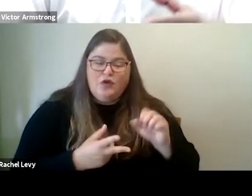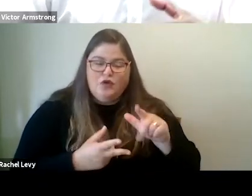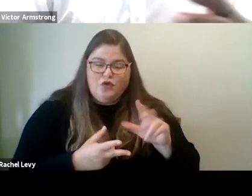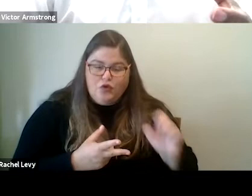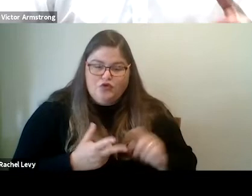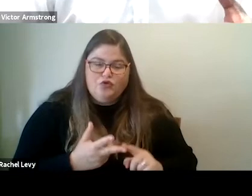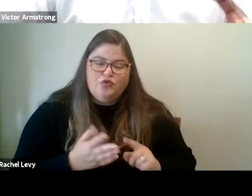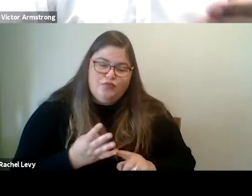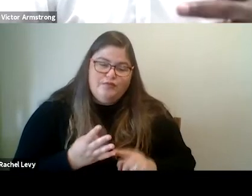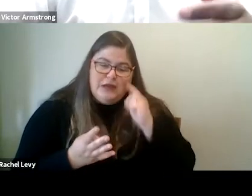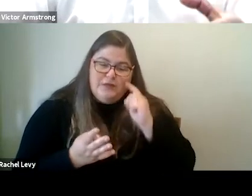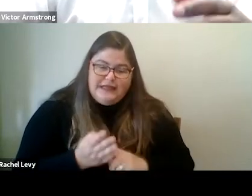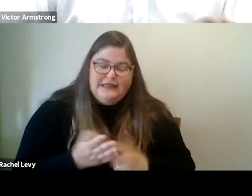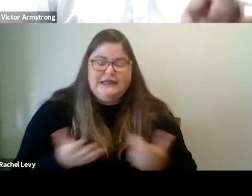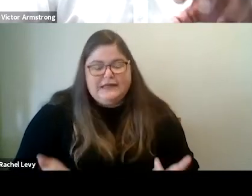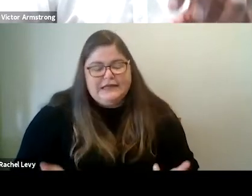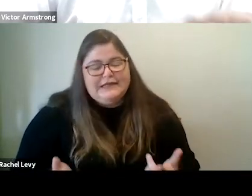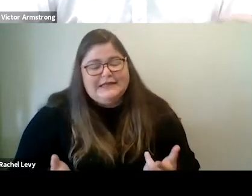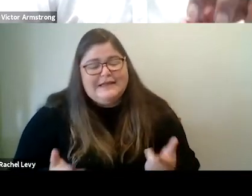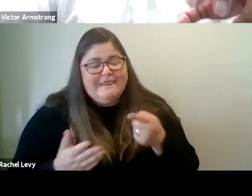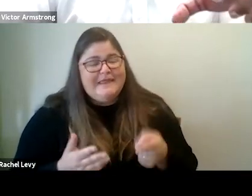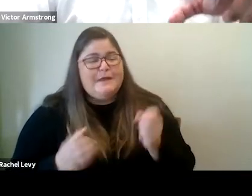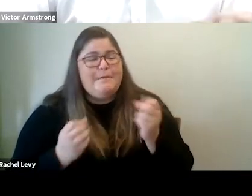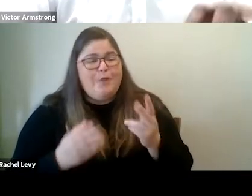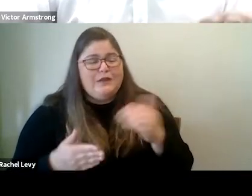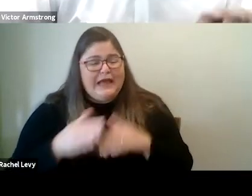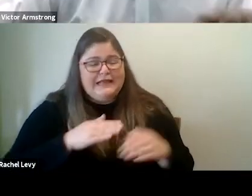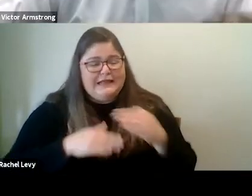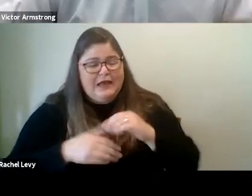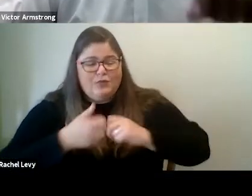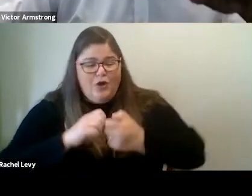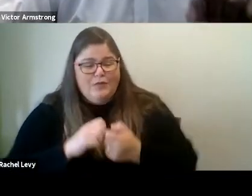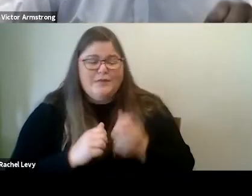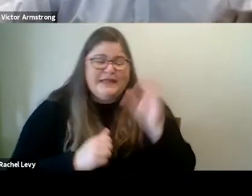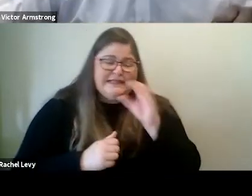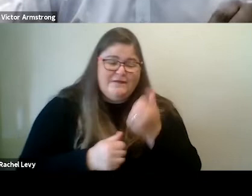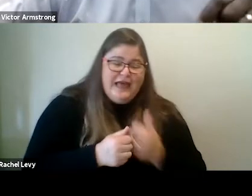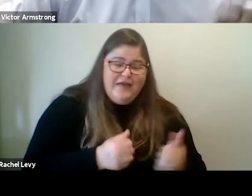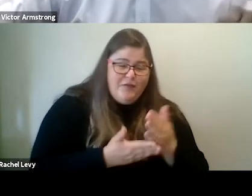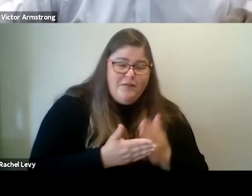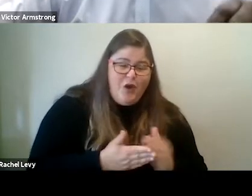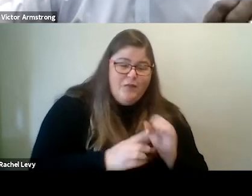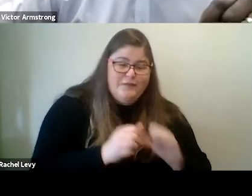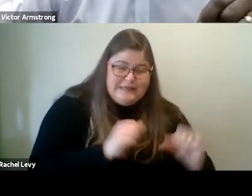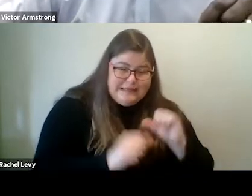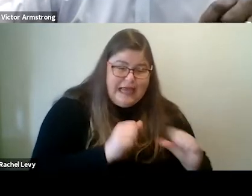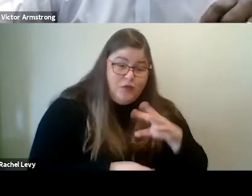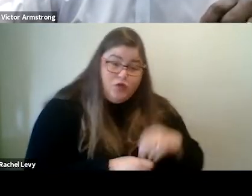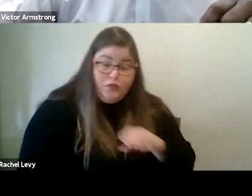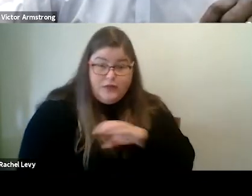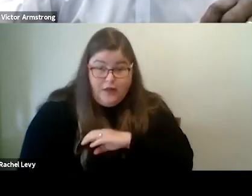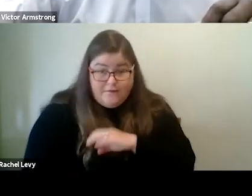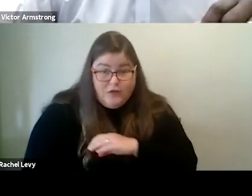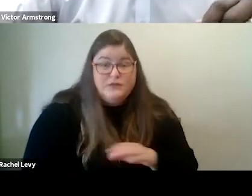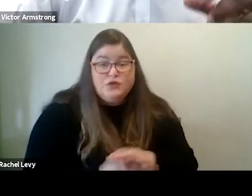both explicit and implicit, are multi-layered and seep into every crevice of society, including law enforcement,